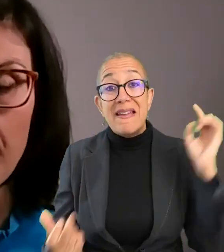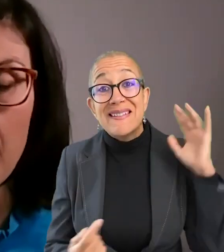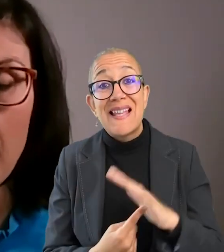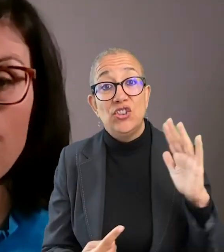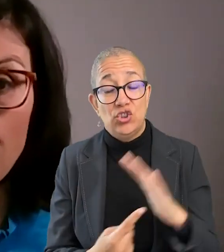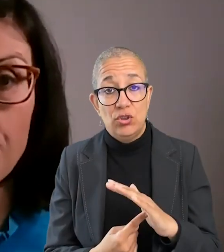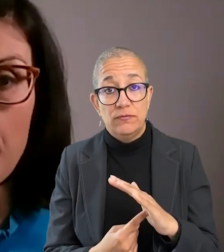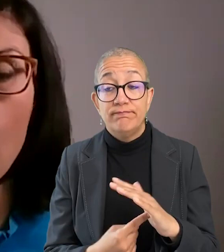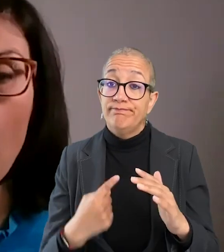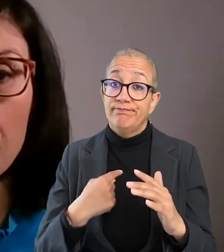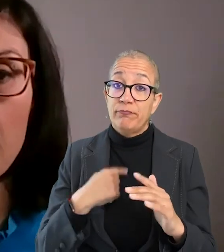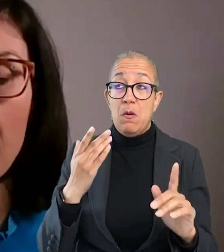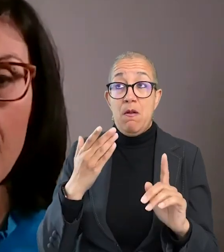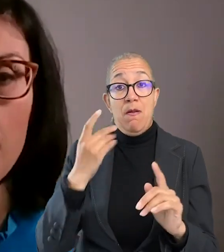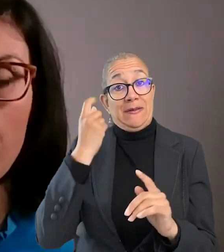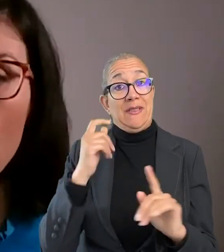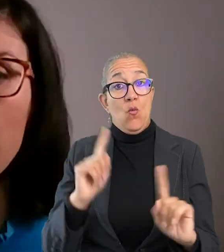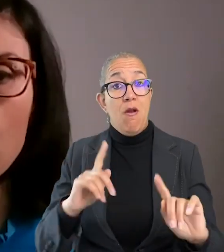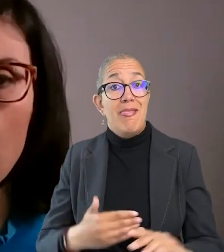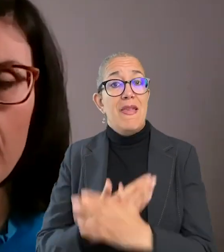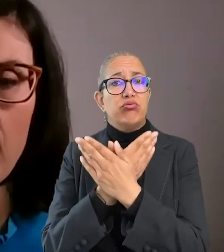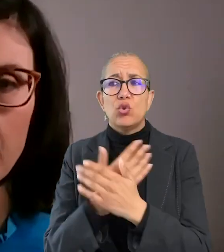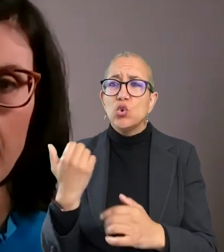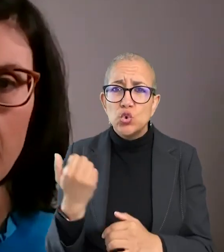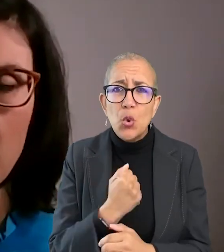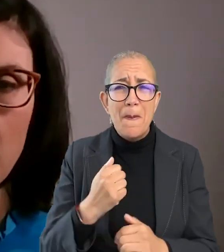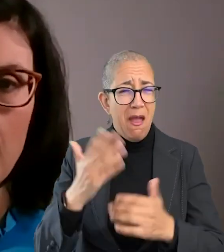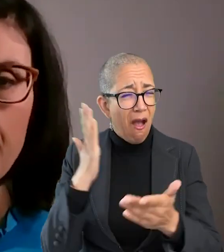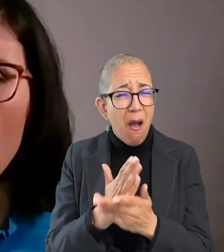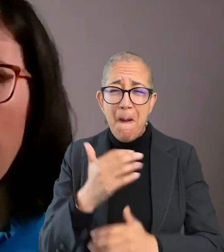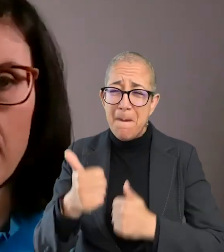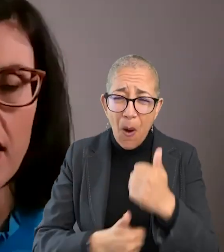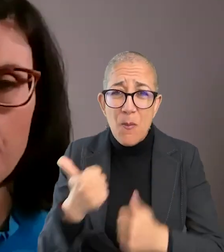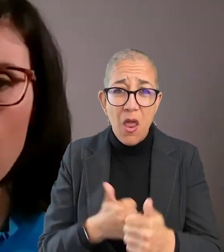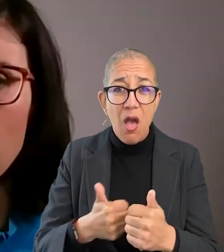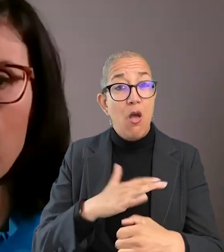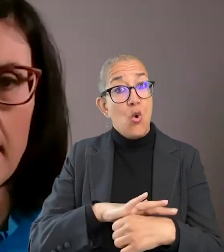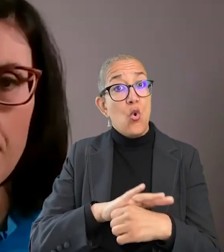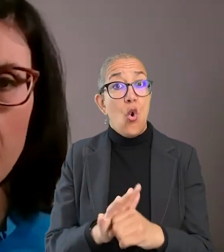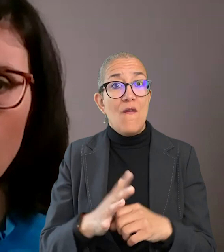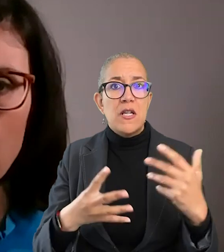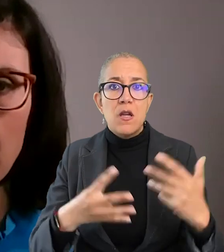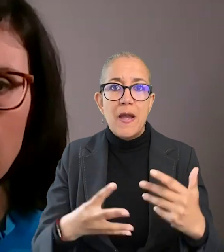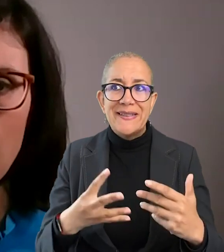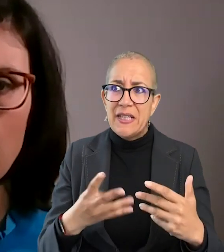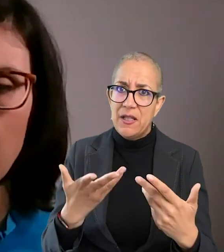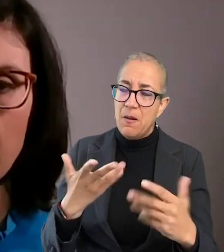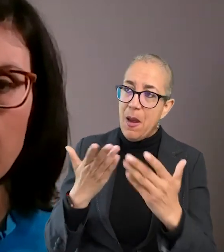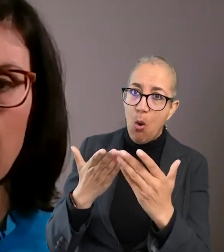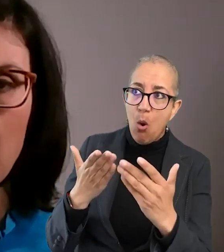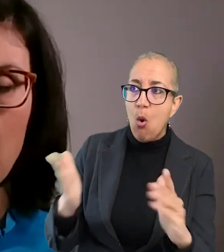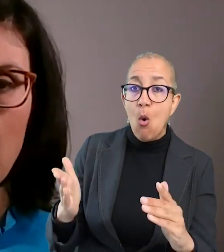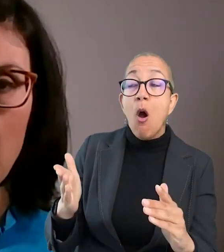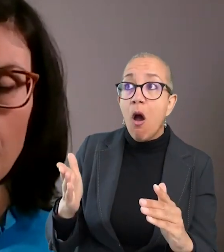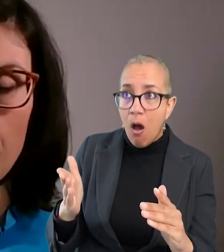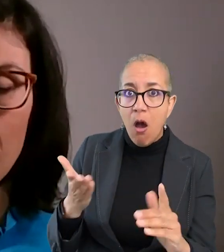could be and should be more popular than ever before, because COVID-19, in the way that it's exposed the deep inequalities in our